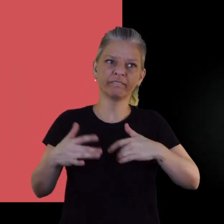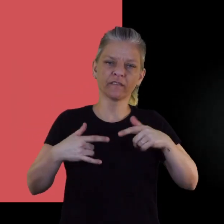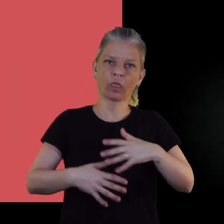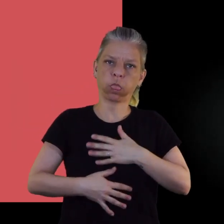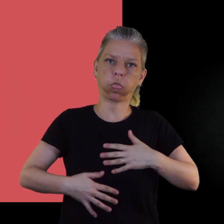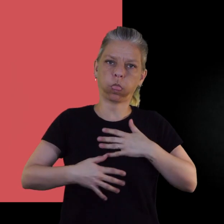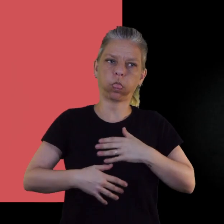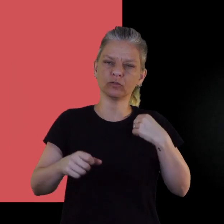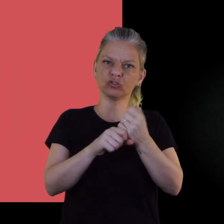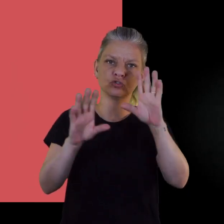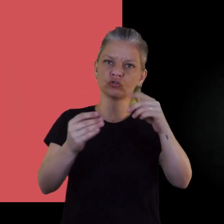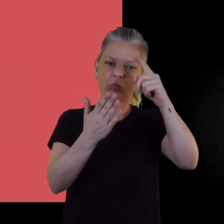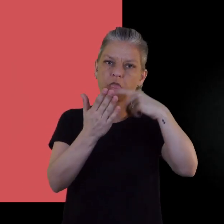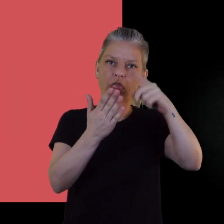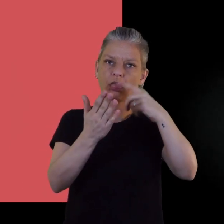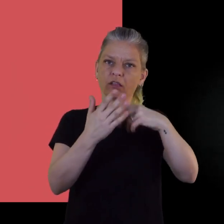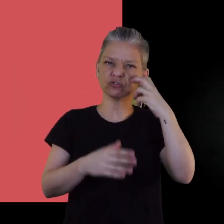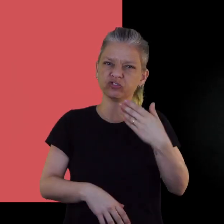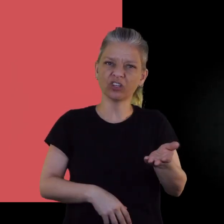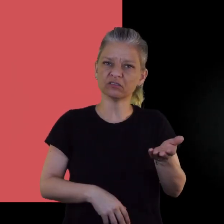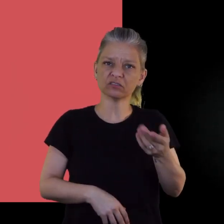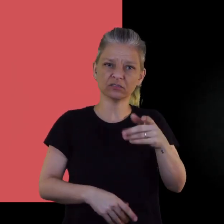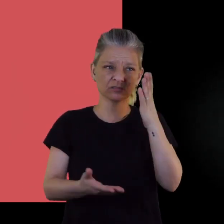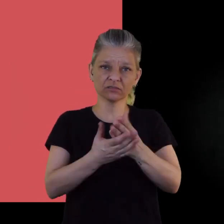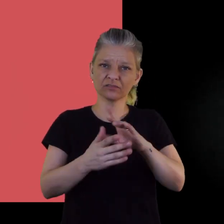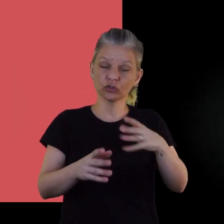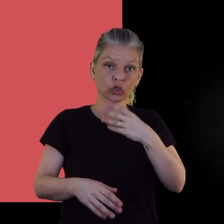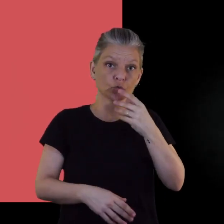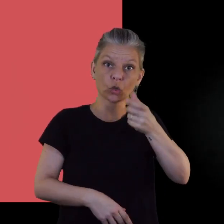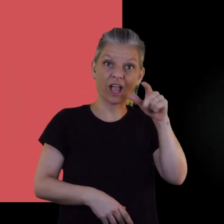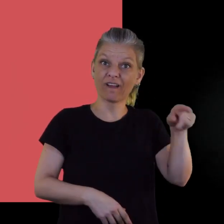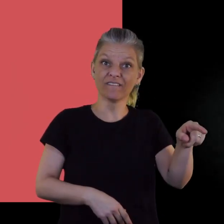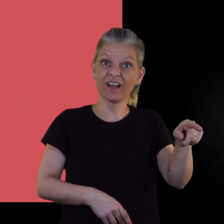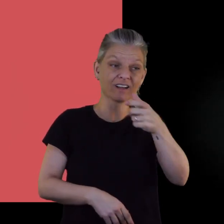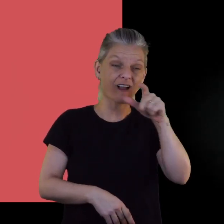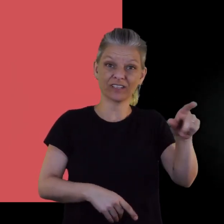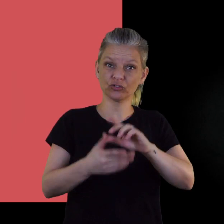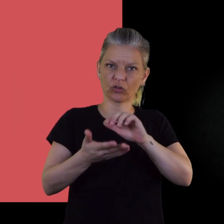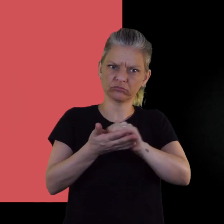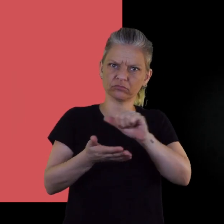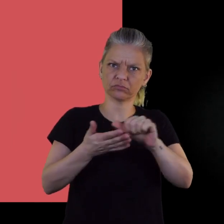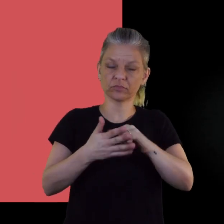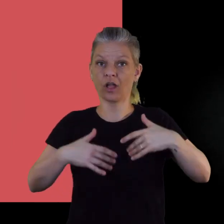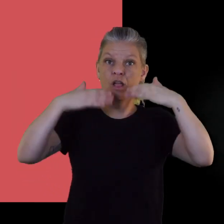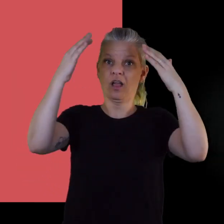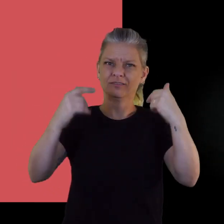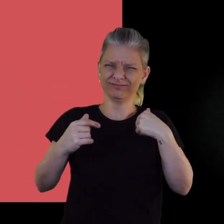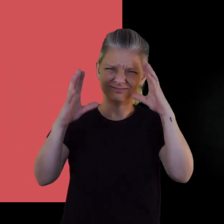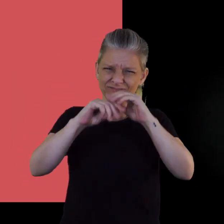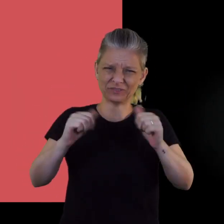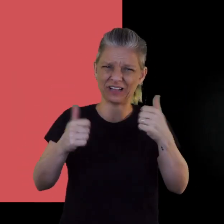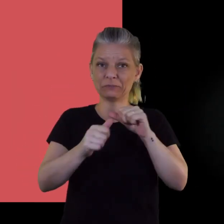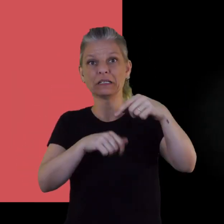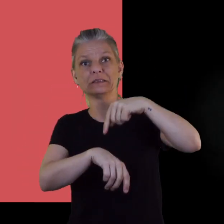feeling this nauseous. I should stop scrolling shit, in truth this is really appalling. Not used to caffeine, don't drink it, this ain't frequent decorum. I don't sleep well at